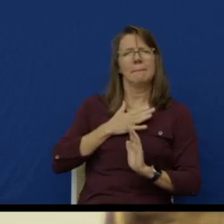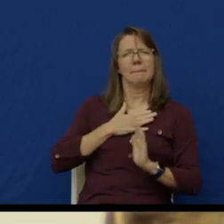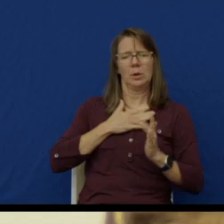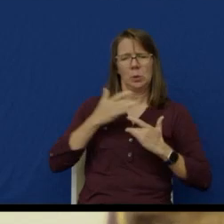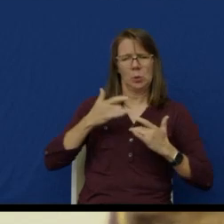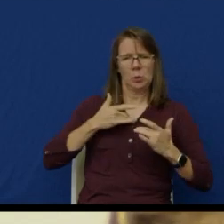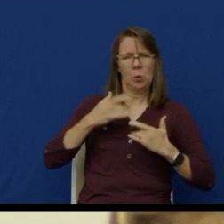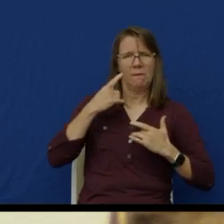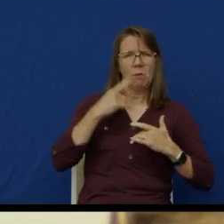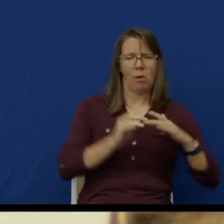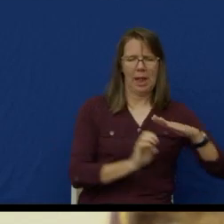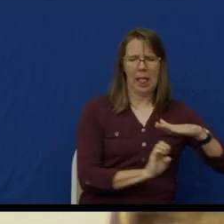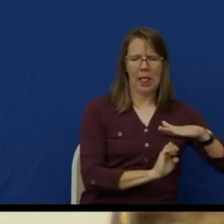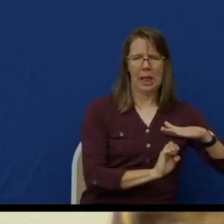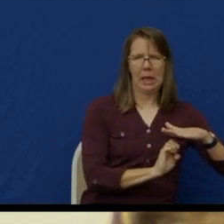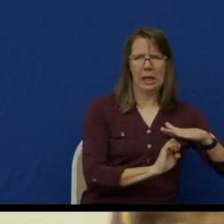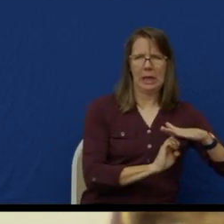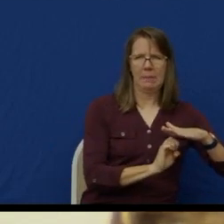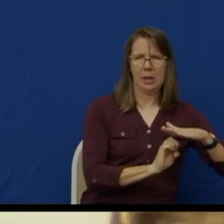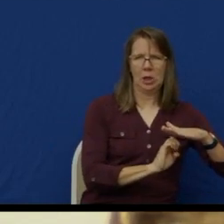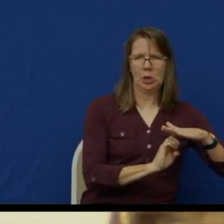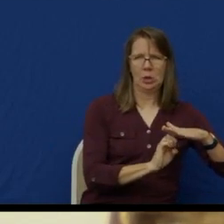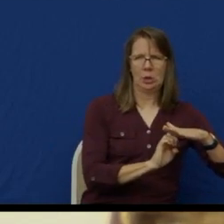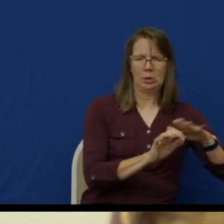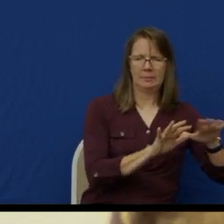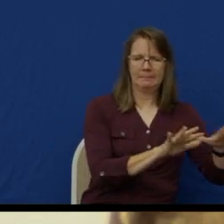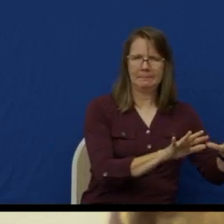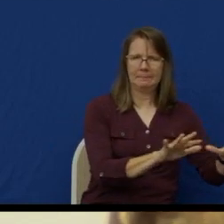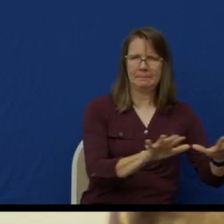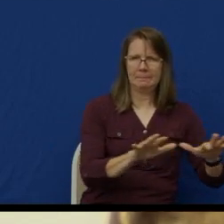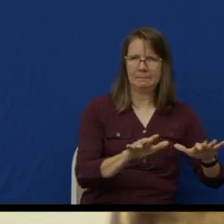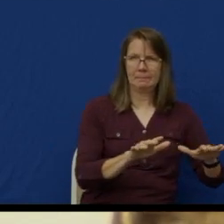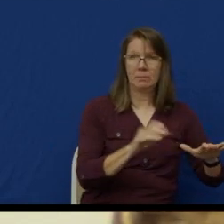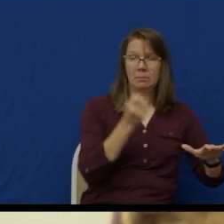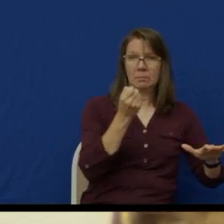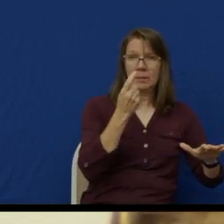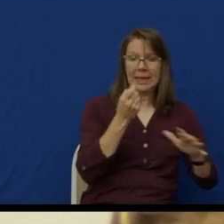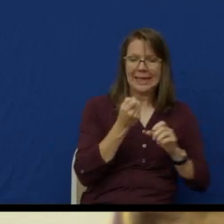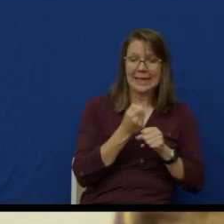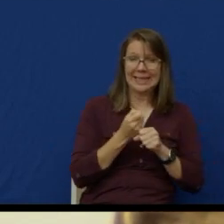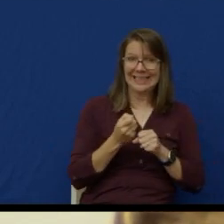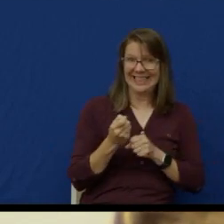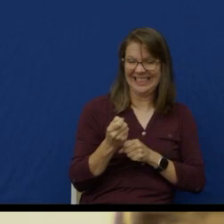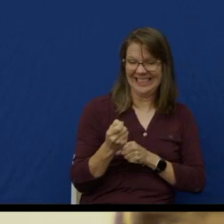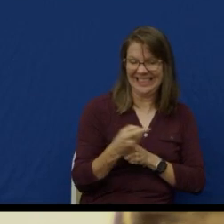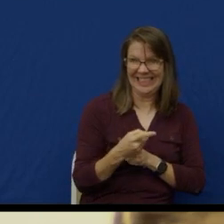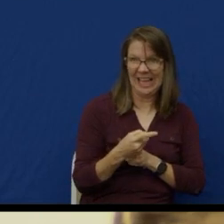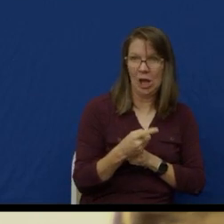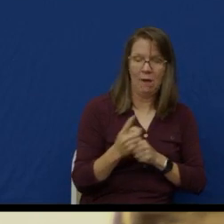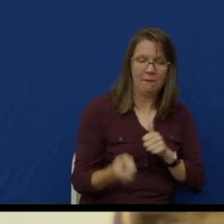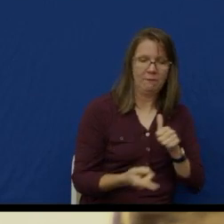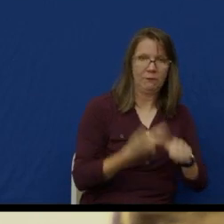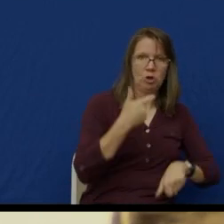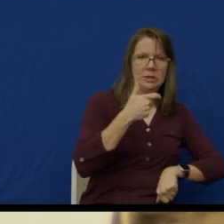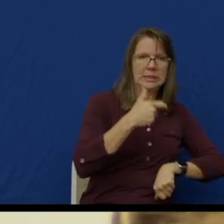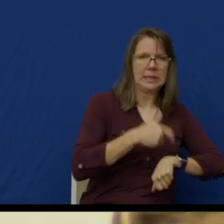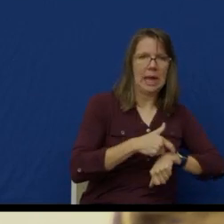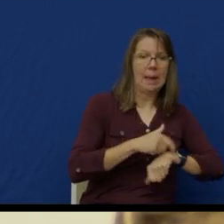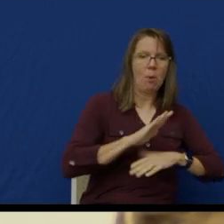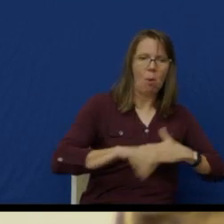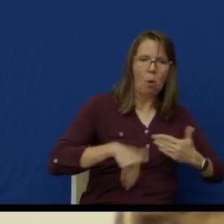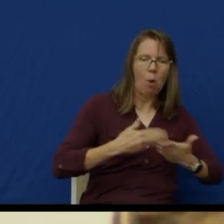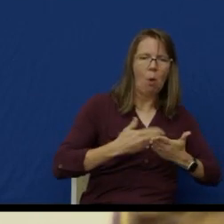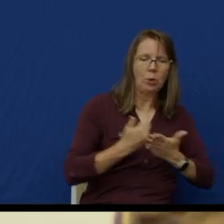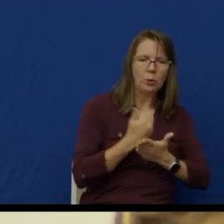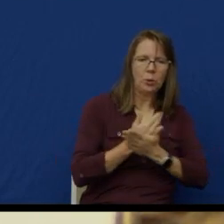the elementary space, is that this next year is truly the first time when all of the new requirements must be in place